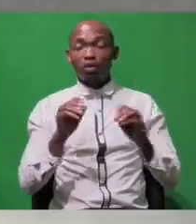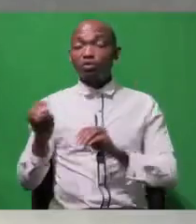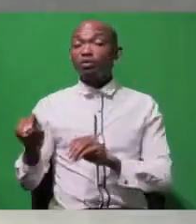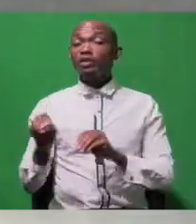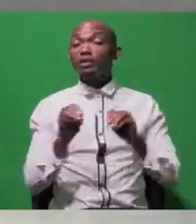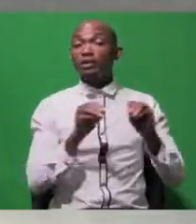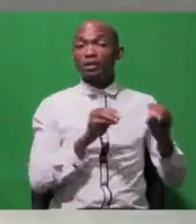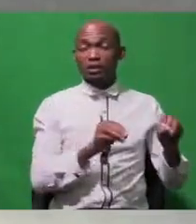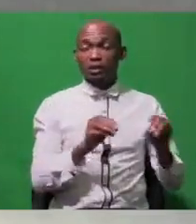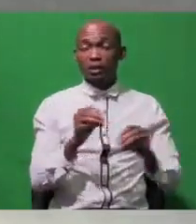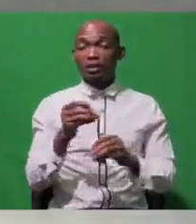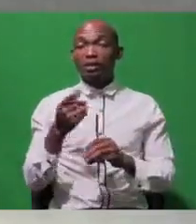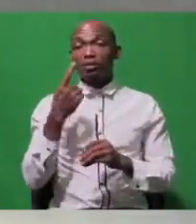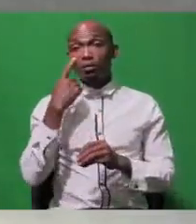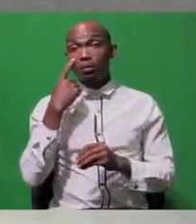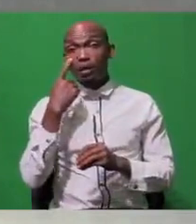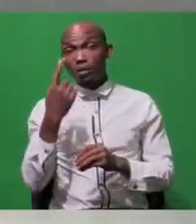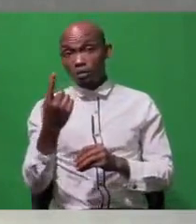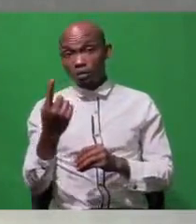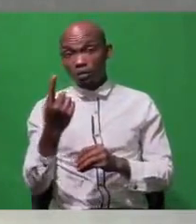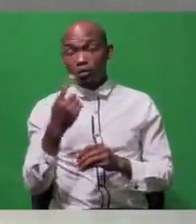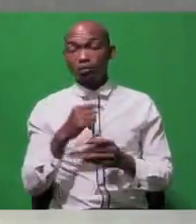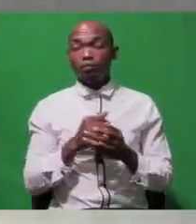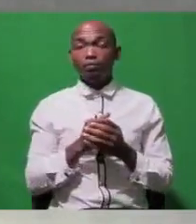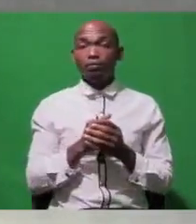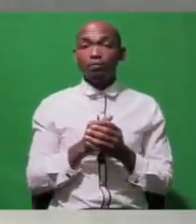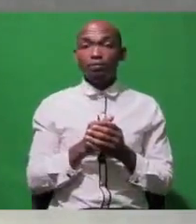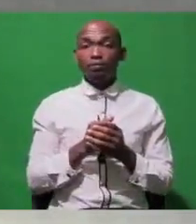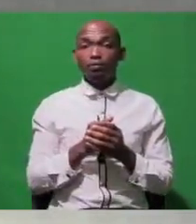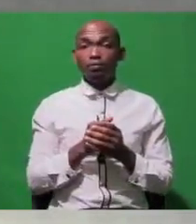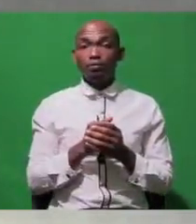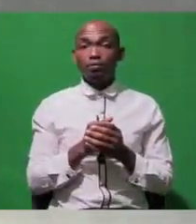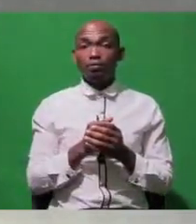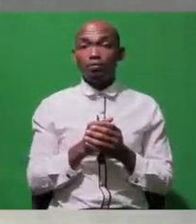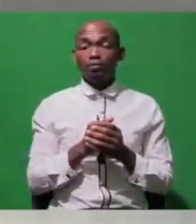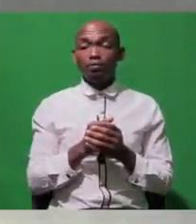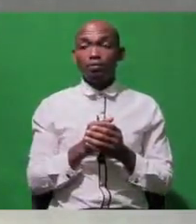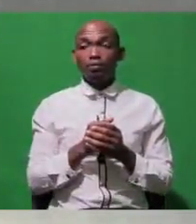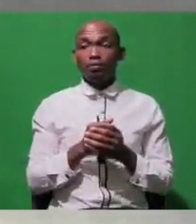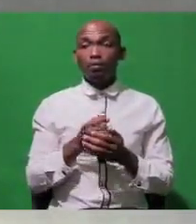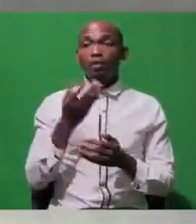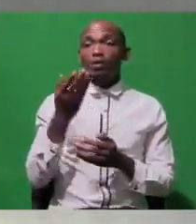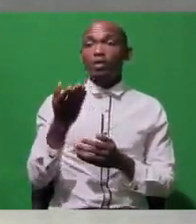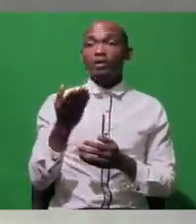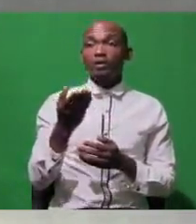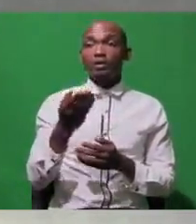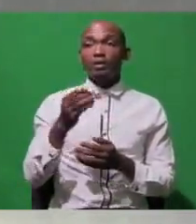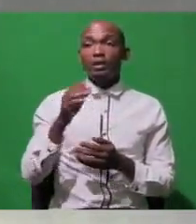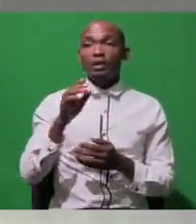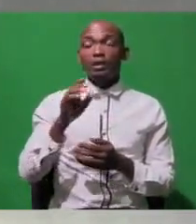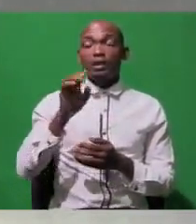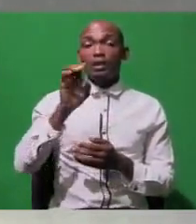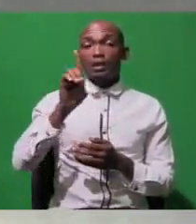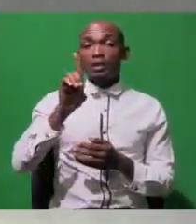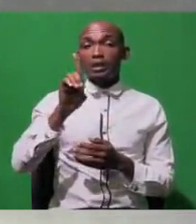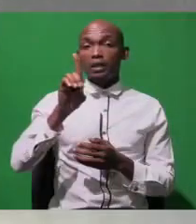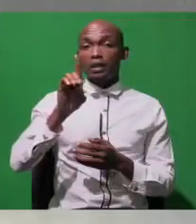transaction, you may saw that there is a debtors account,